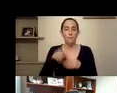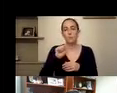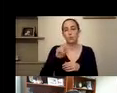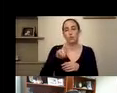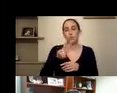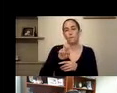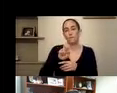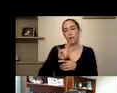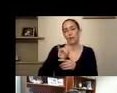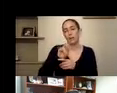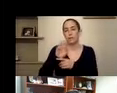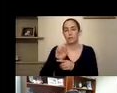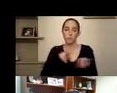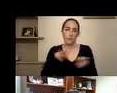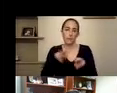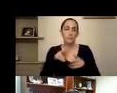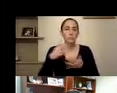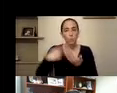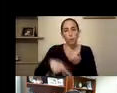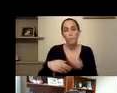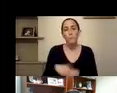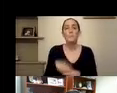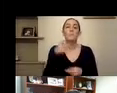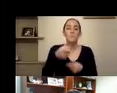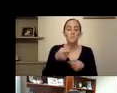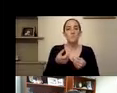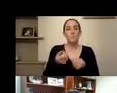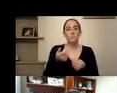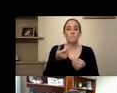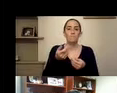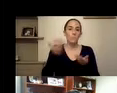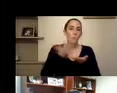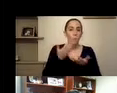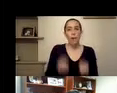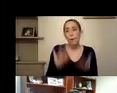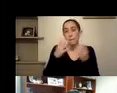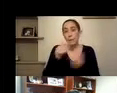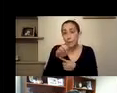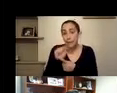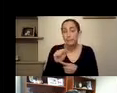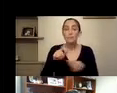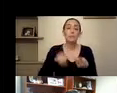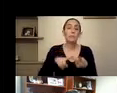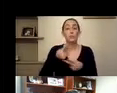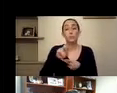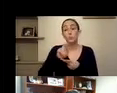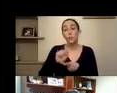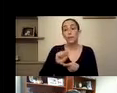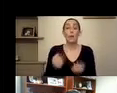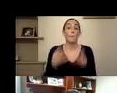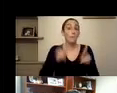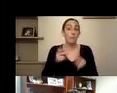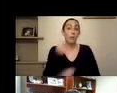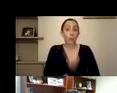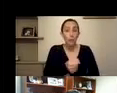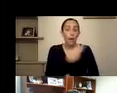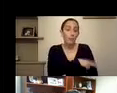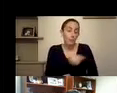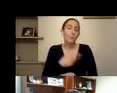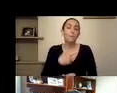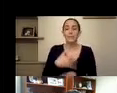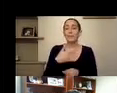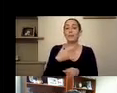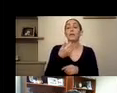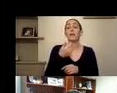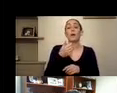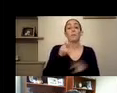of cases. They help us to understand rates of hospitalization, which is about 16% of the cases, how many people who are hospitalized